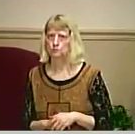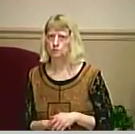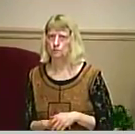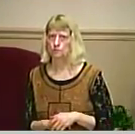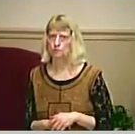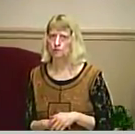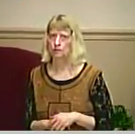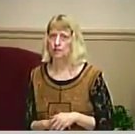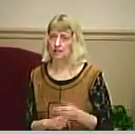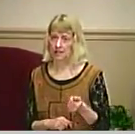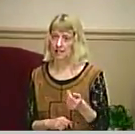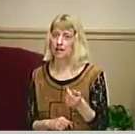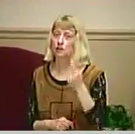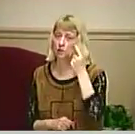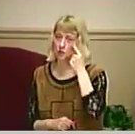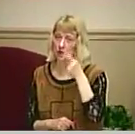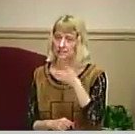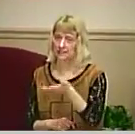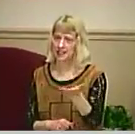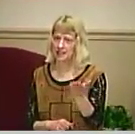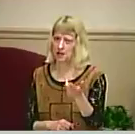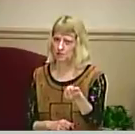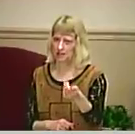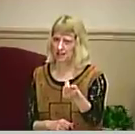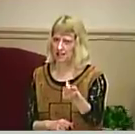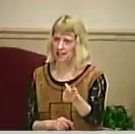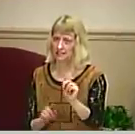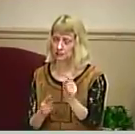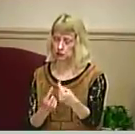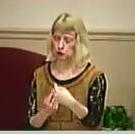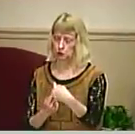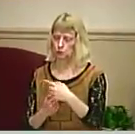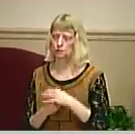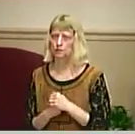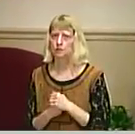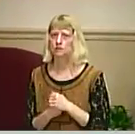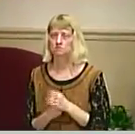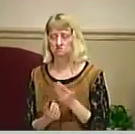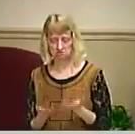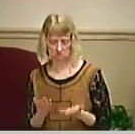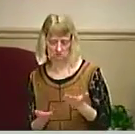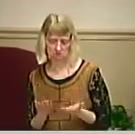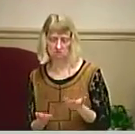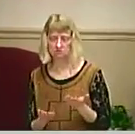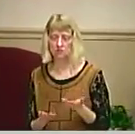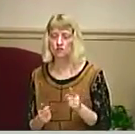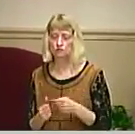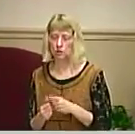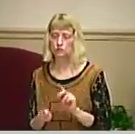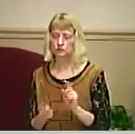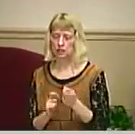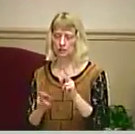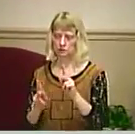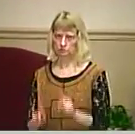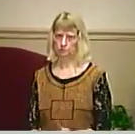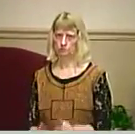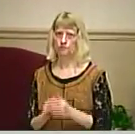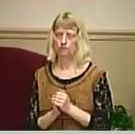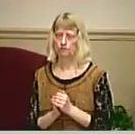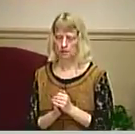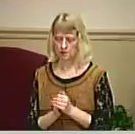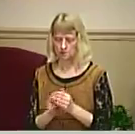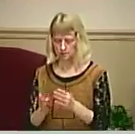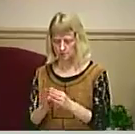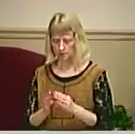You thought I was going to say, watch how God would change them, didn't you? We might. It'll change you first.